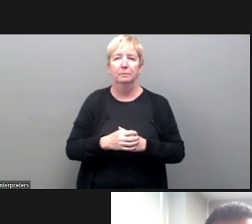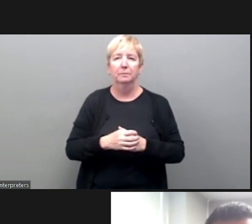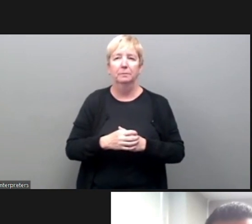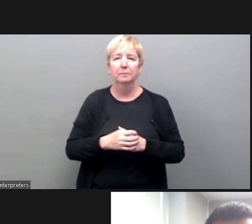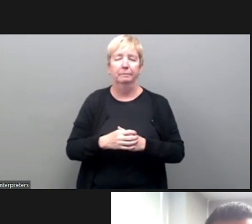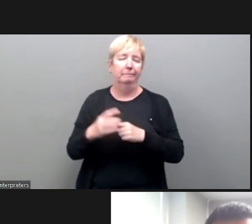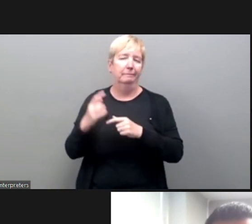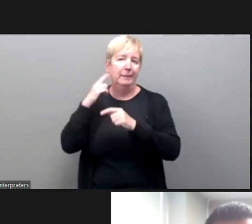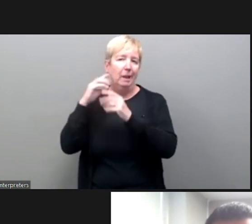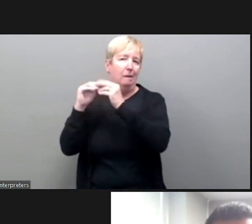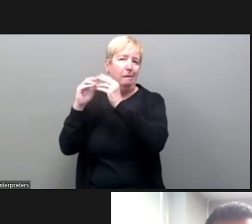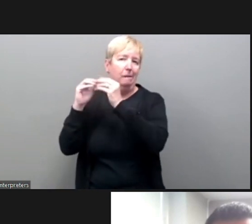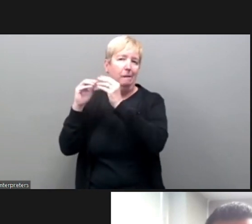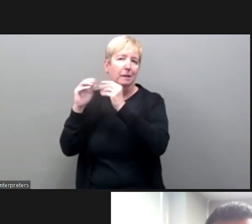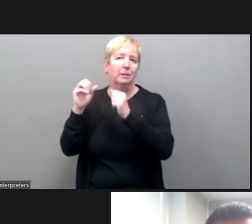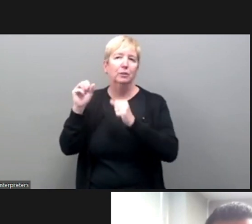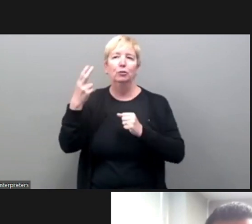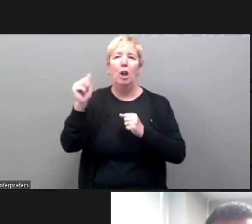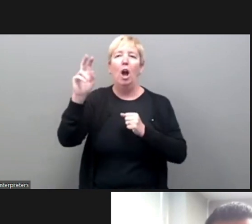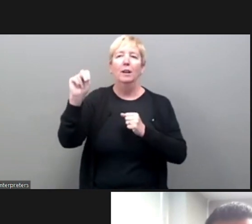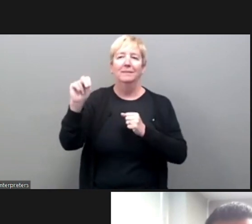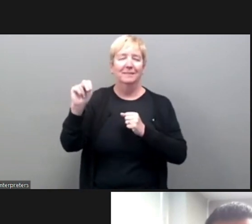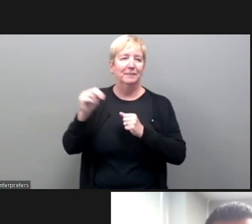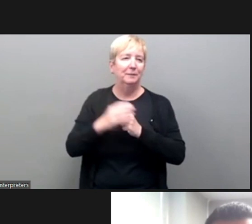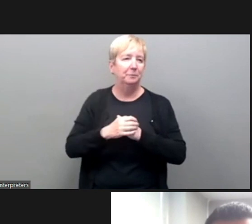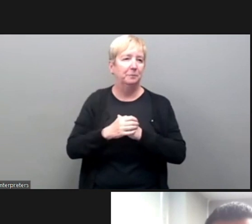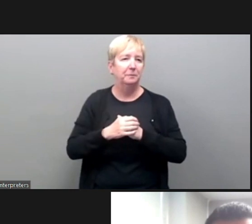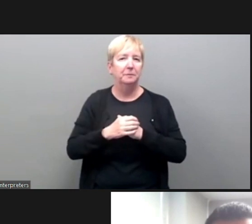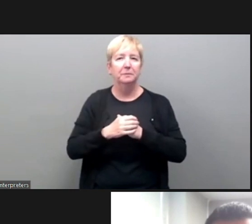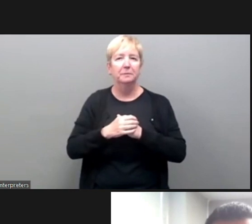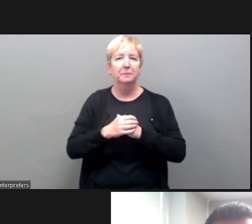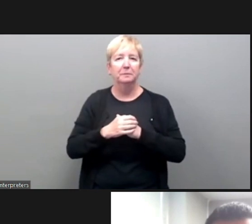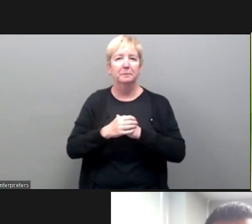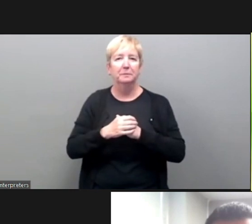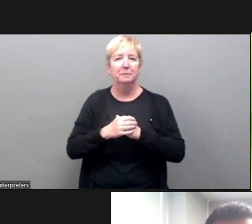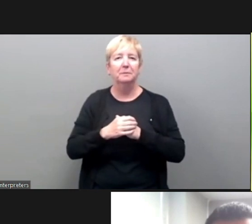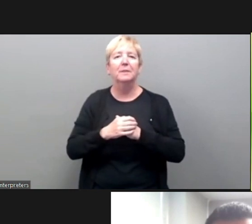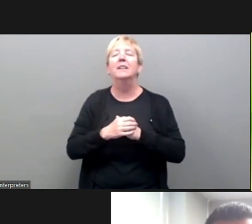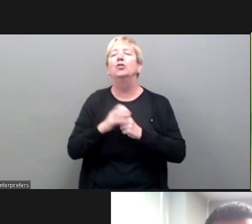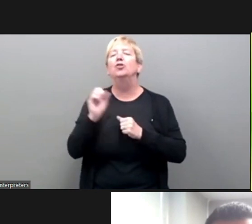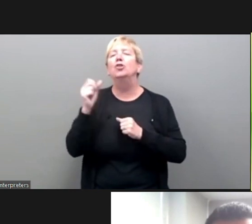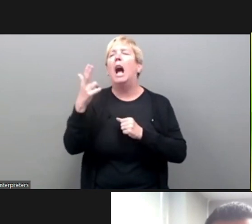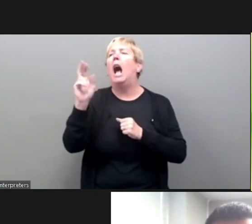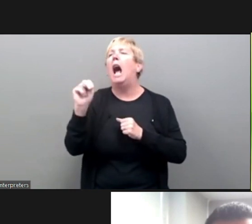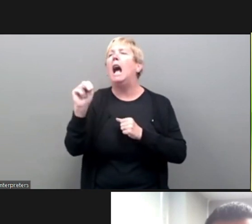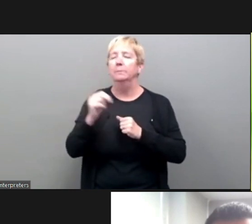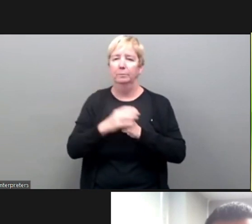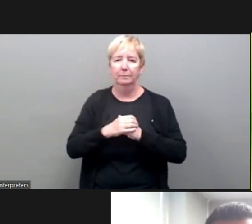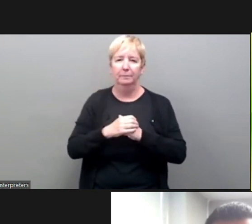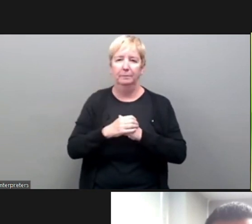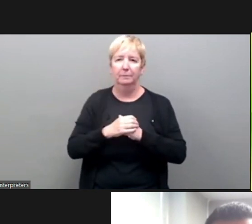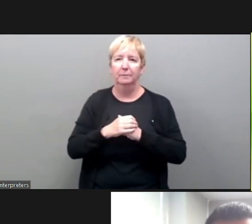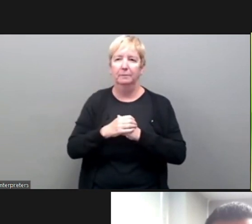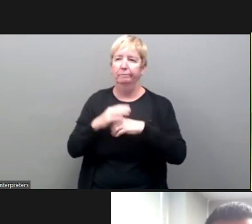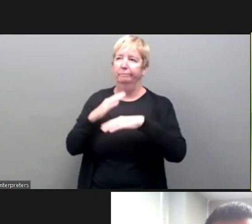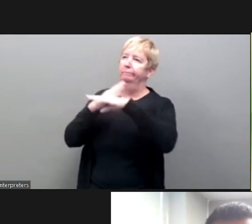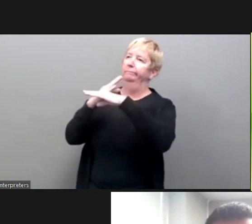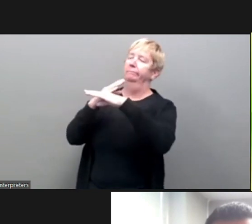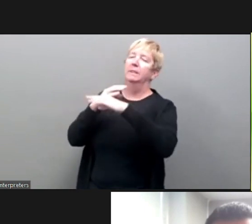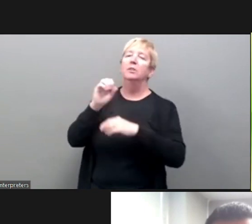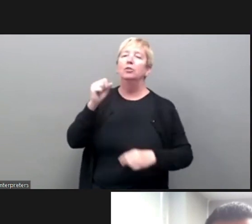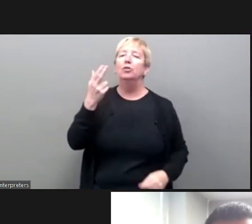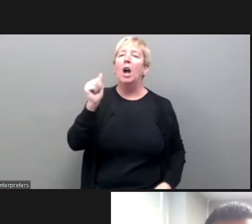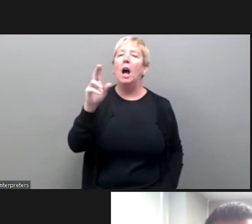okay. No, I'm sorry for playing phone tag. Yes. Hey, Sean. Someone's got a live mic. It's